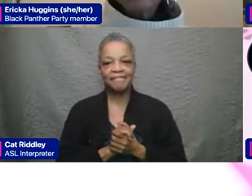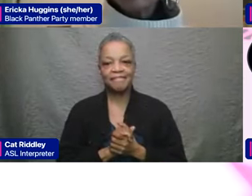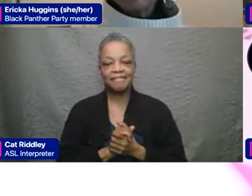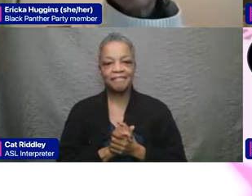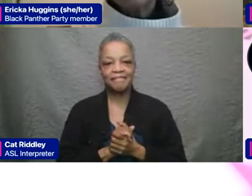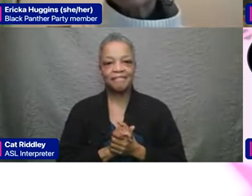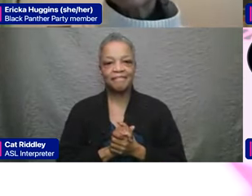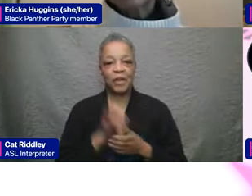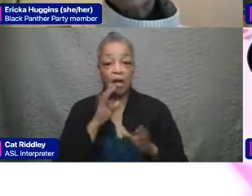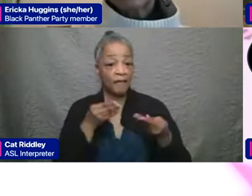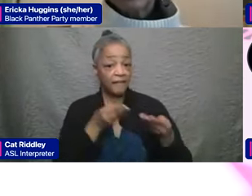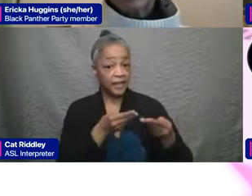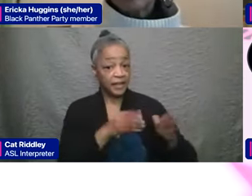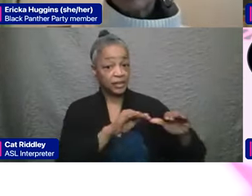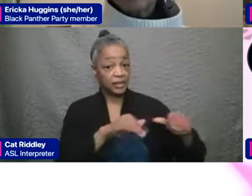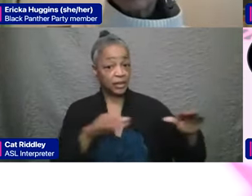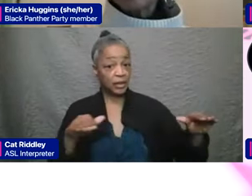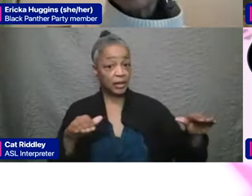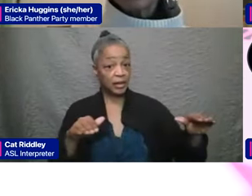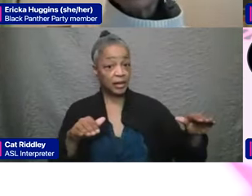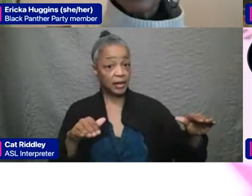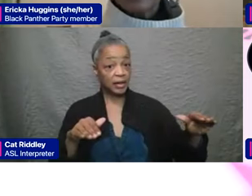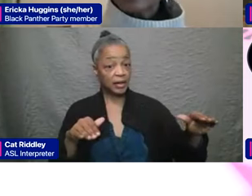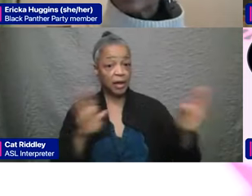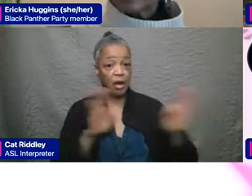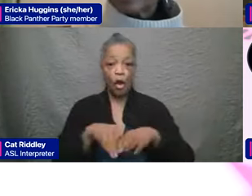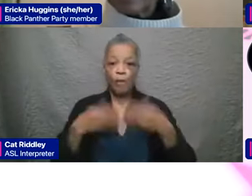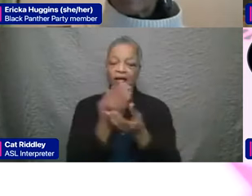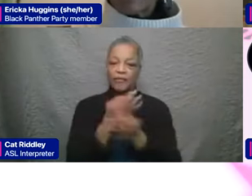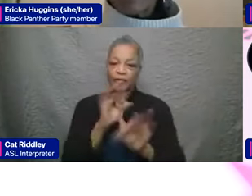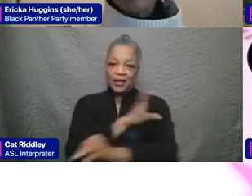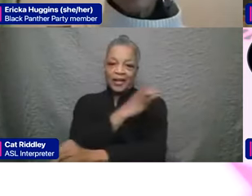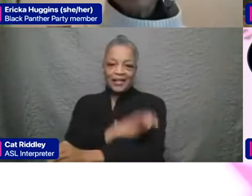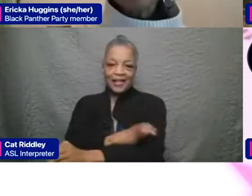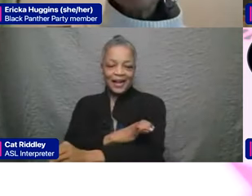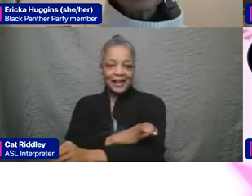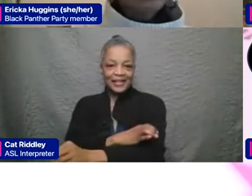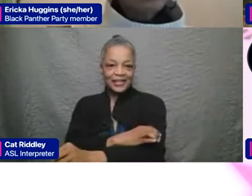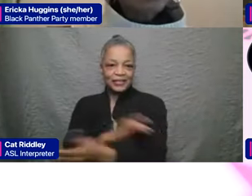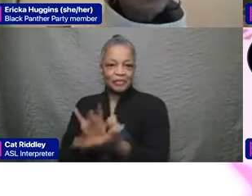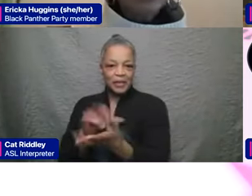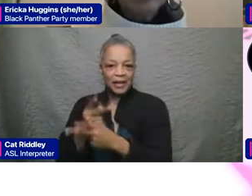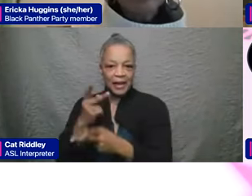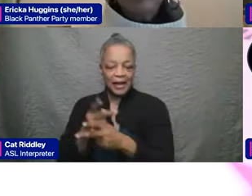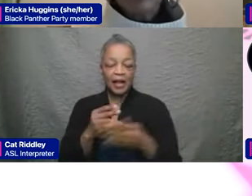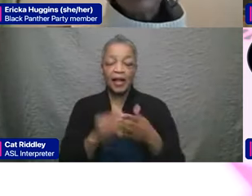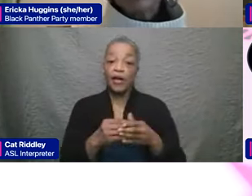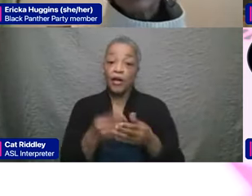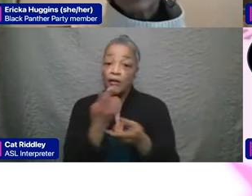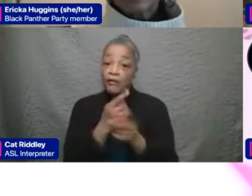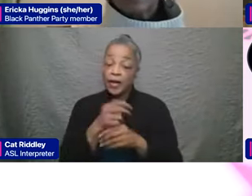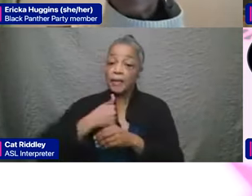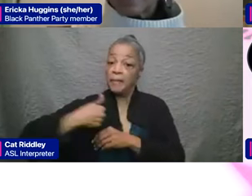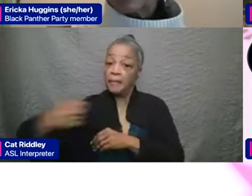feeding children, our opening free clinics, our having the free busing to prisons